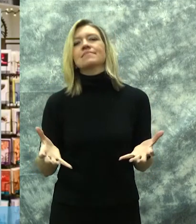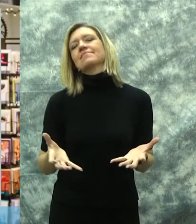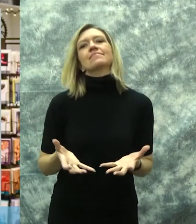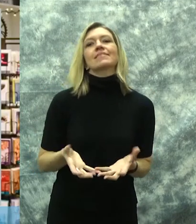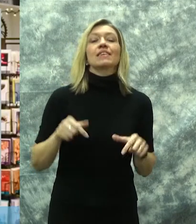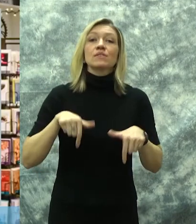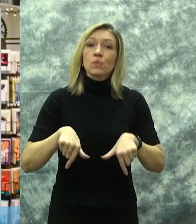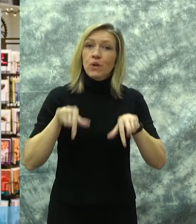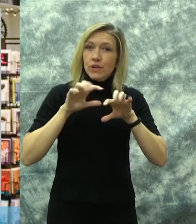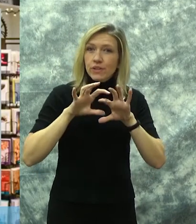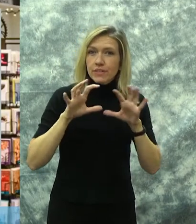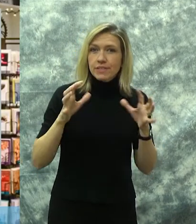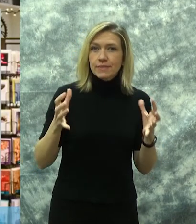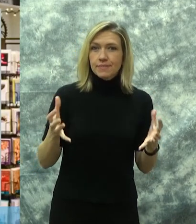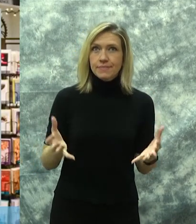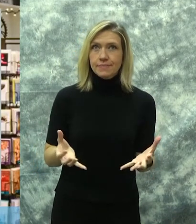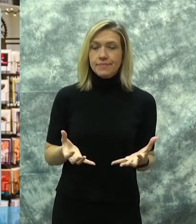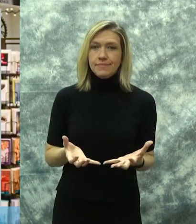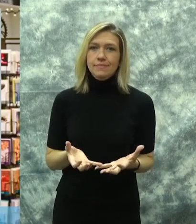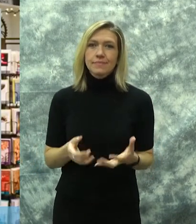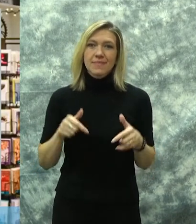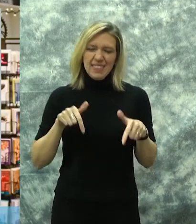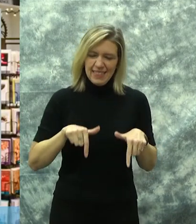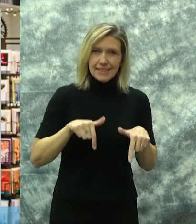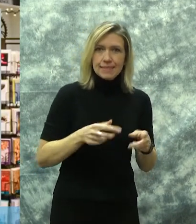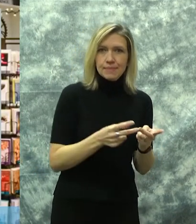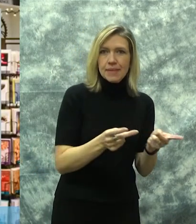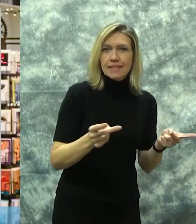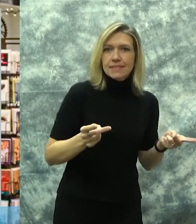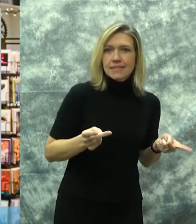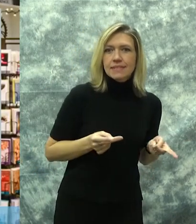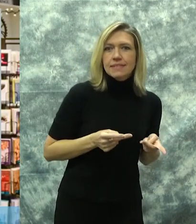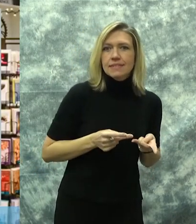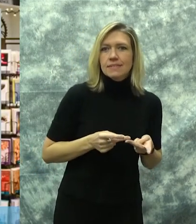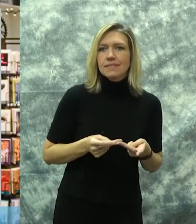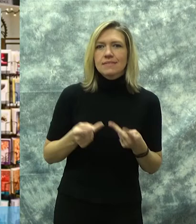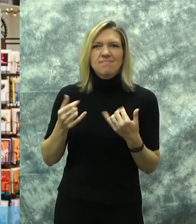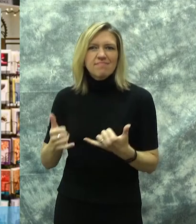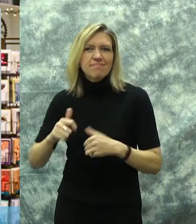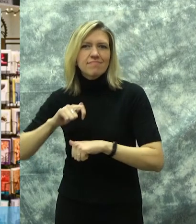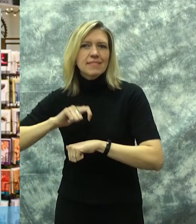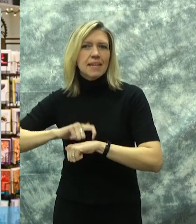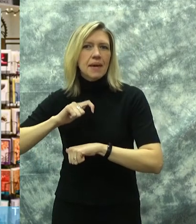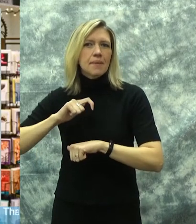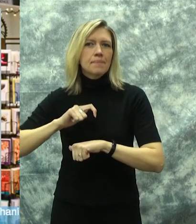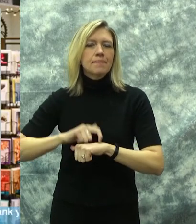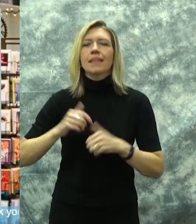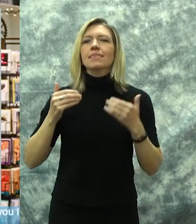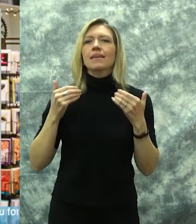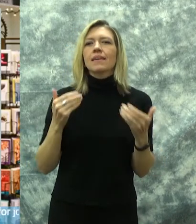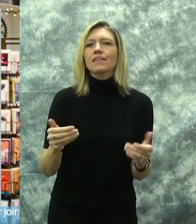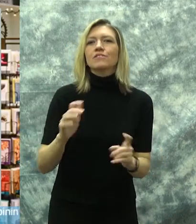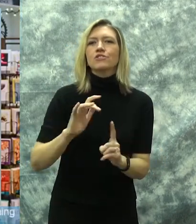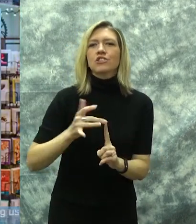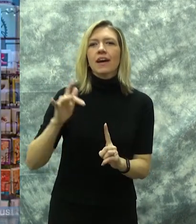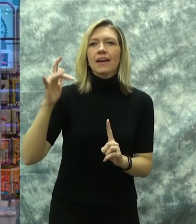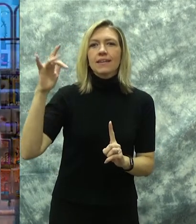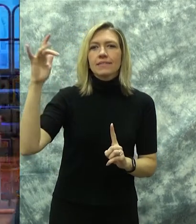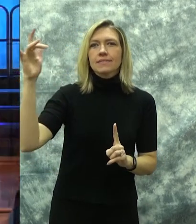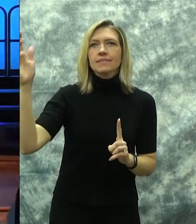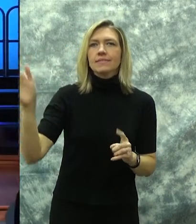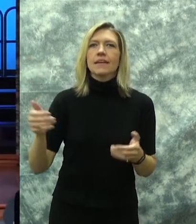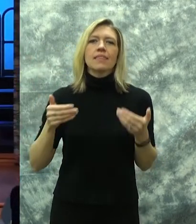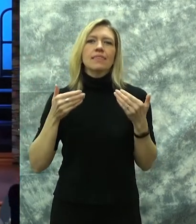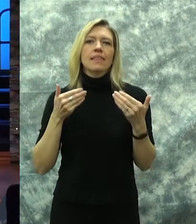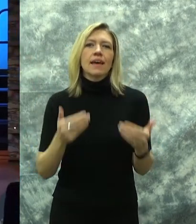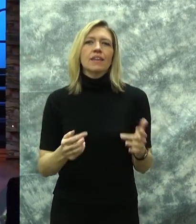this world. This is the place, this is the time. Let it shine,